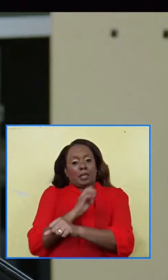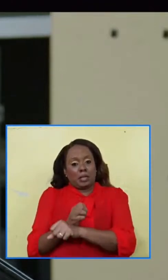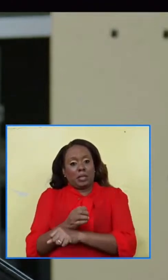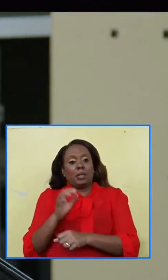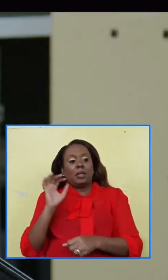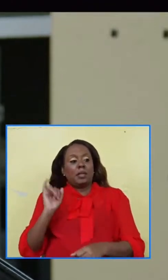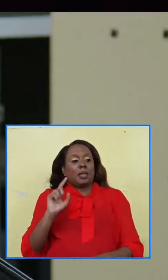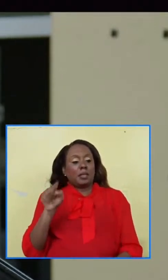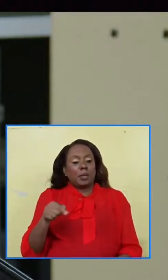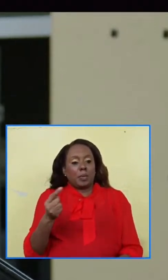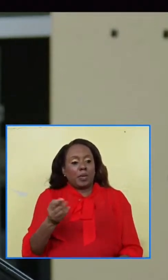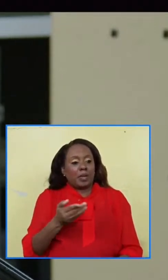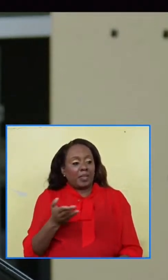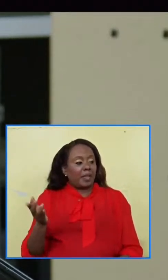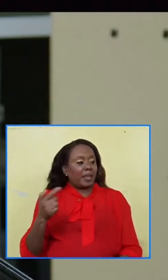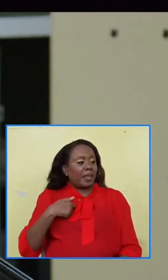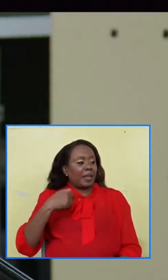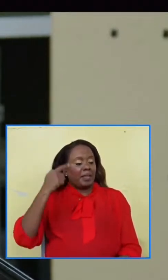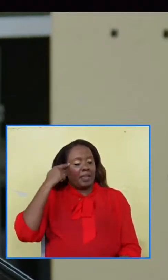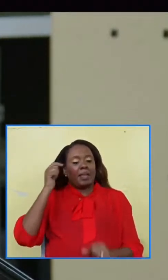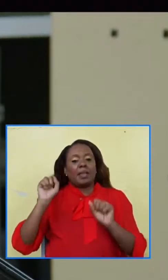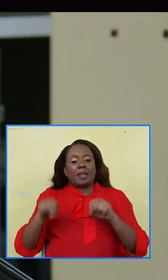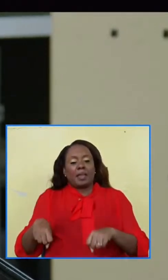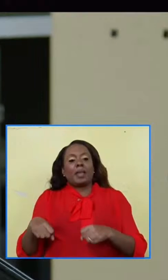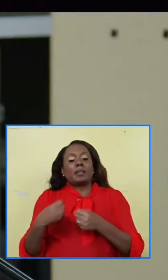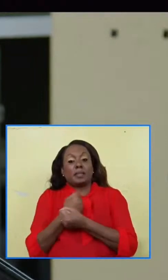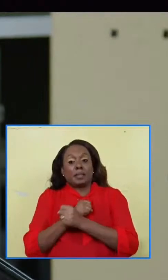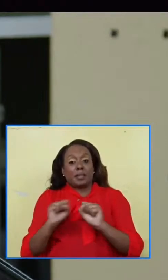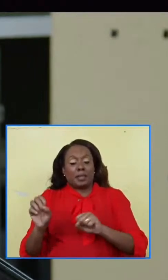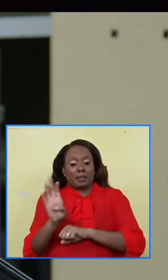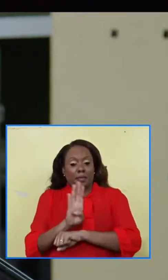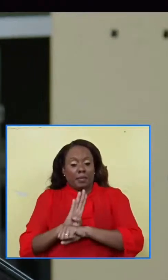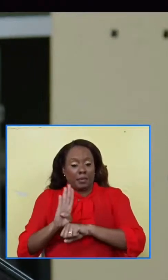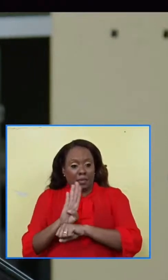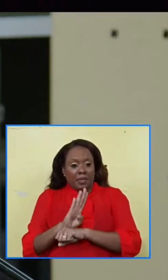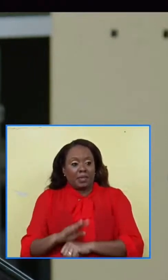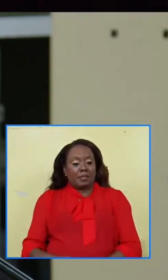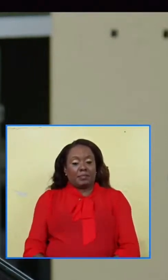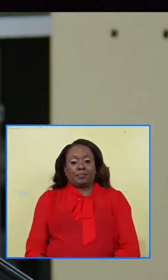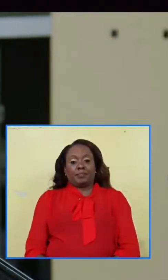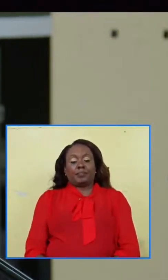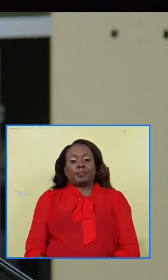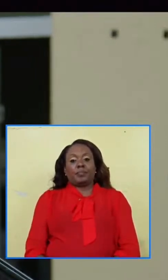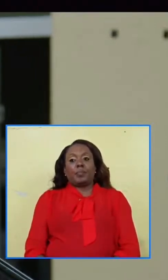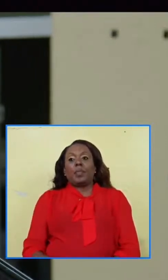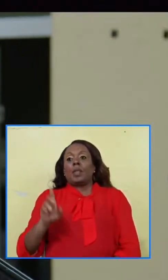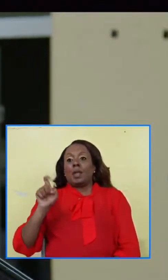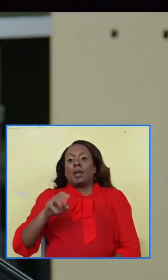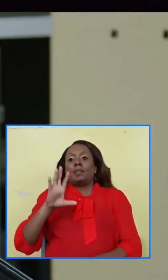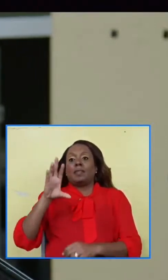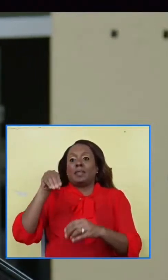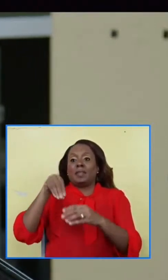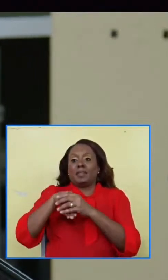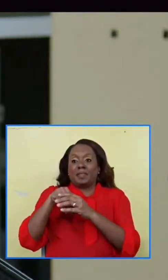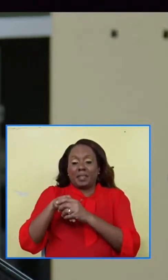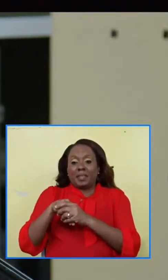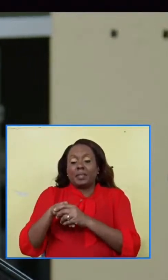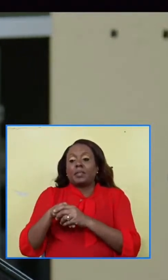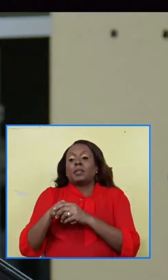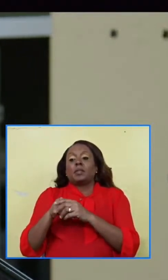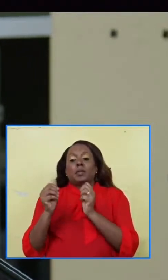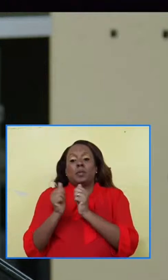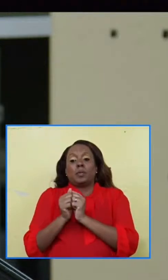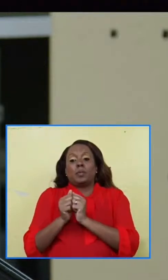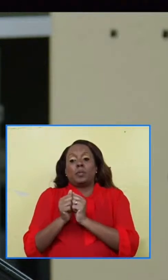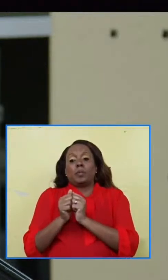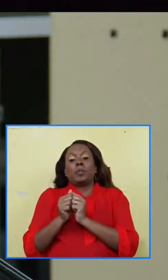can save Barbados. And let me repeat, we have to make investments in